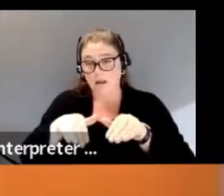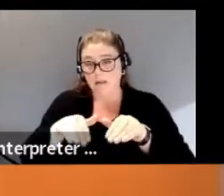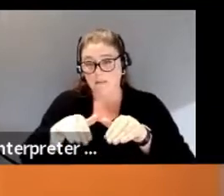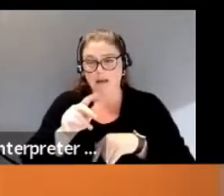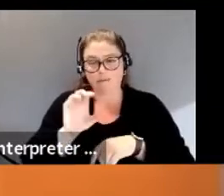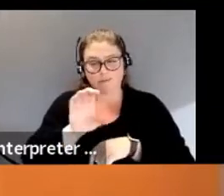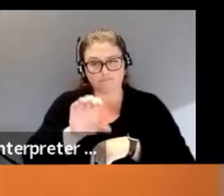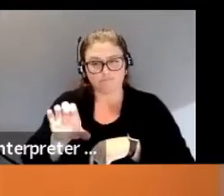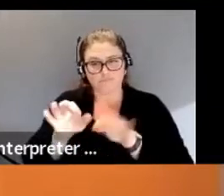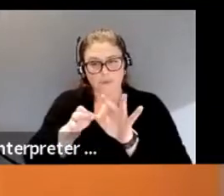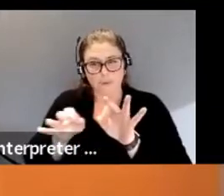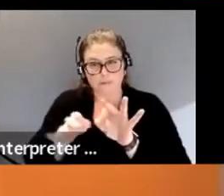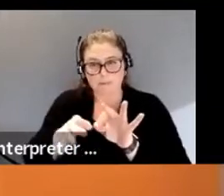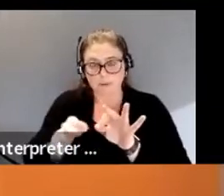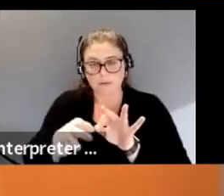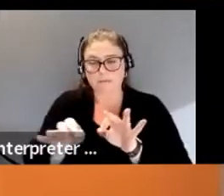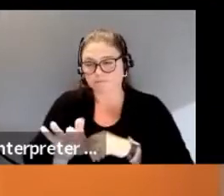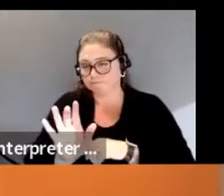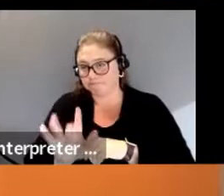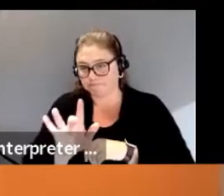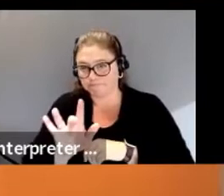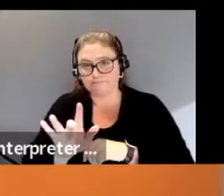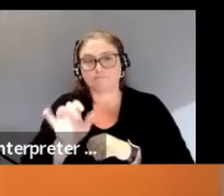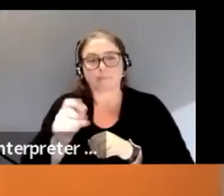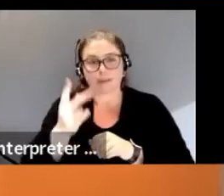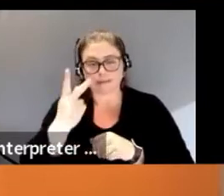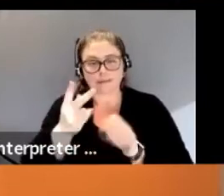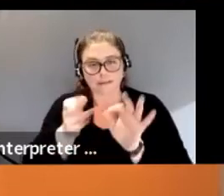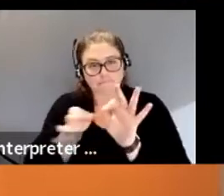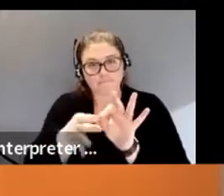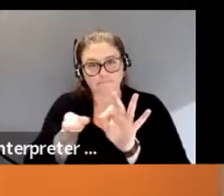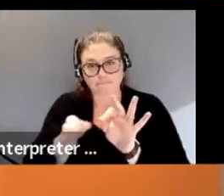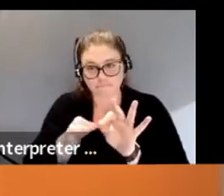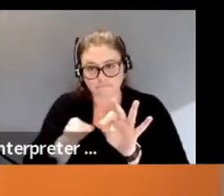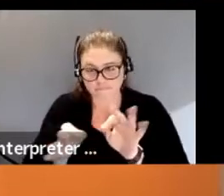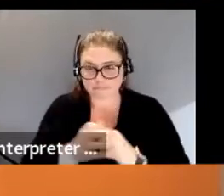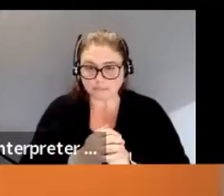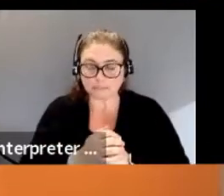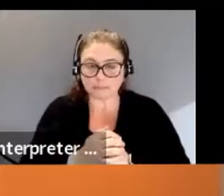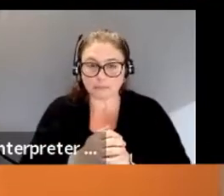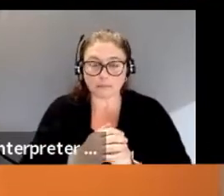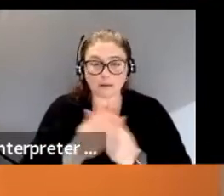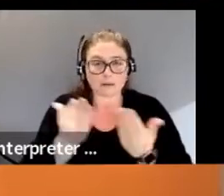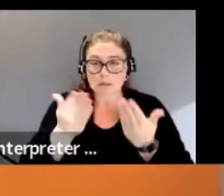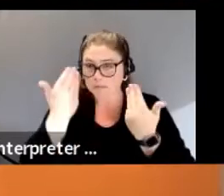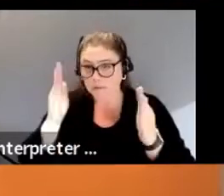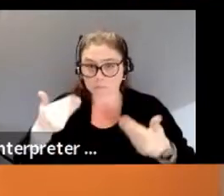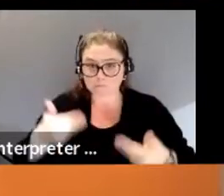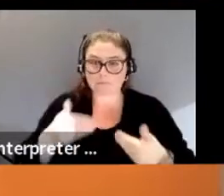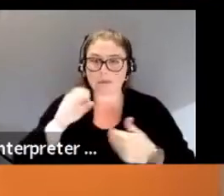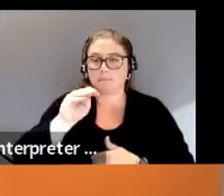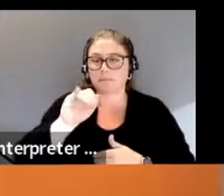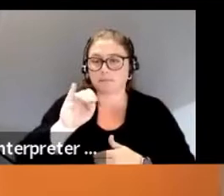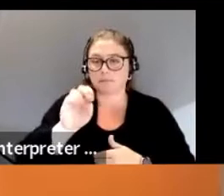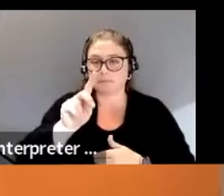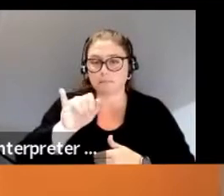option, likely on the bottom of your screen. So just in case anyone here doesn't know who I am Mickey Campo. I'm a